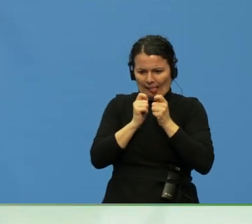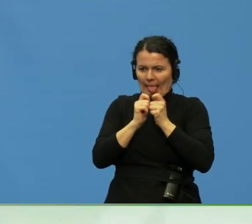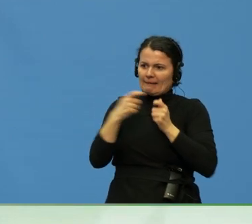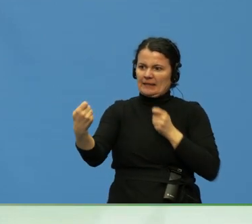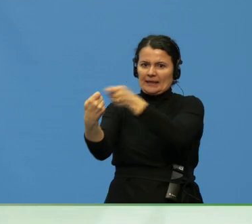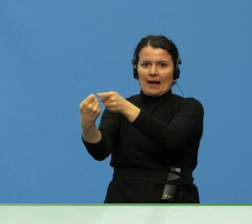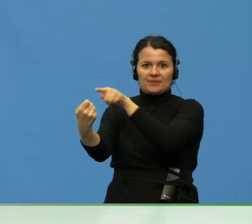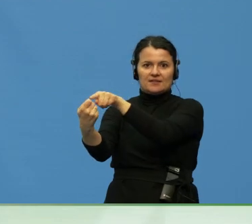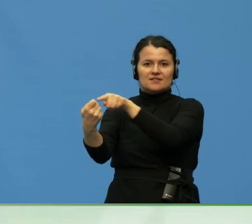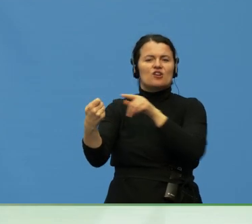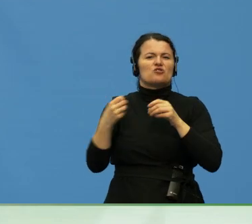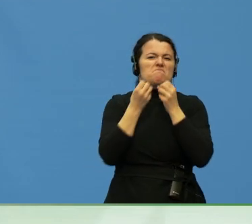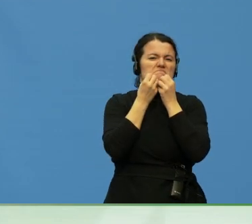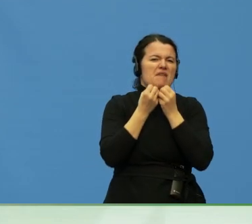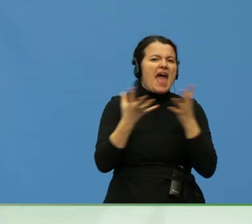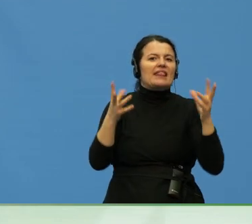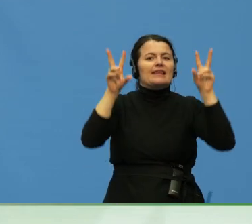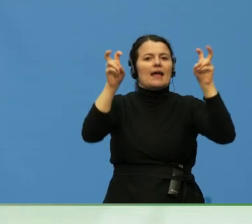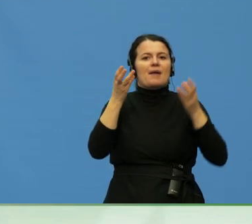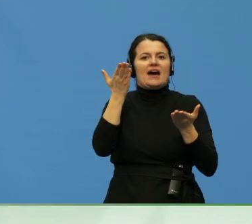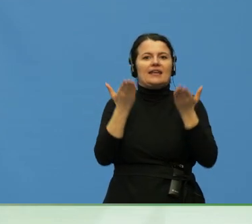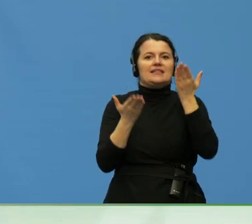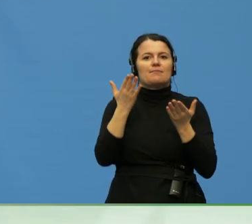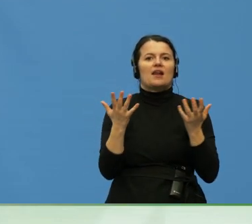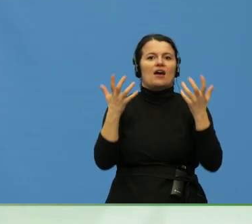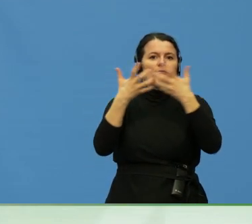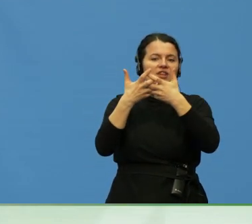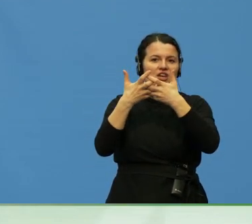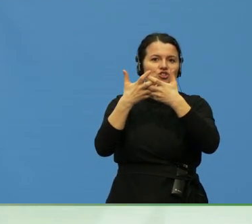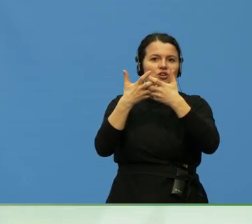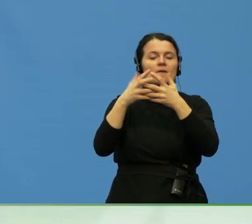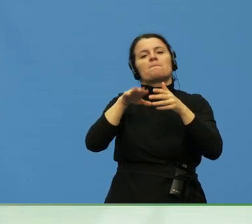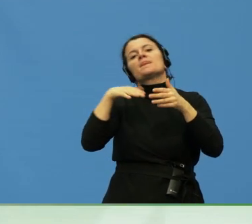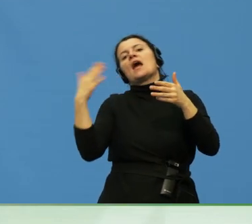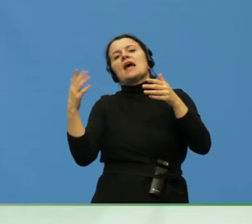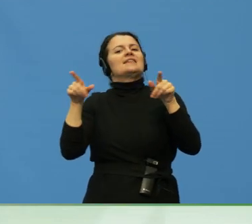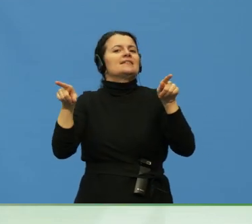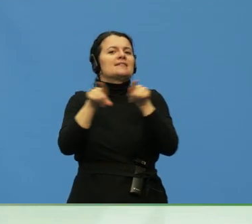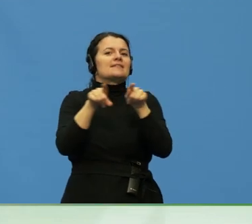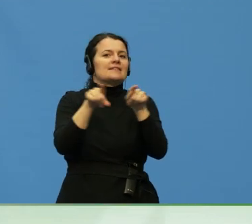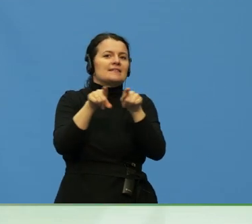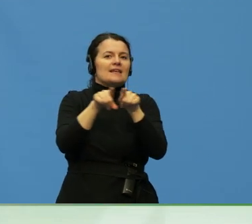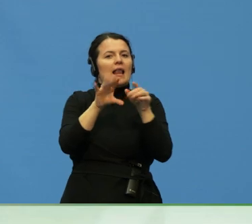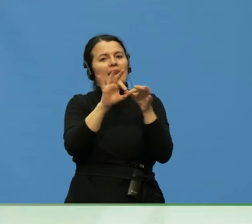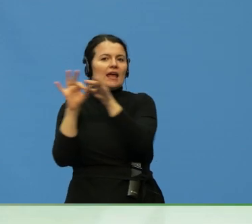become synonymous with risk assessment and with compliance. So what's happened